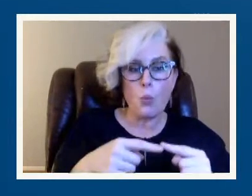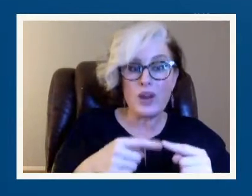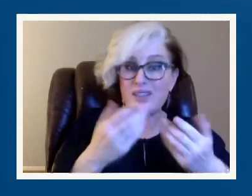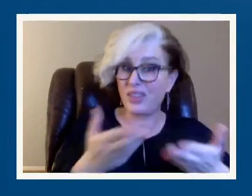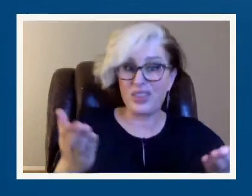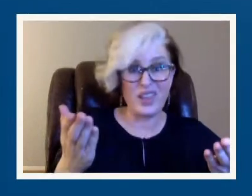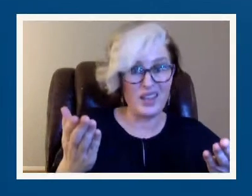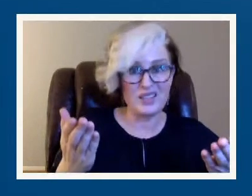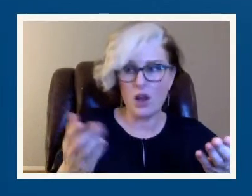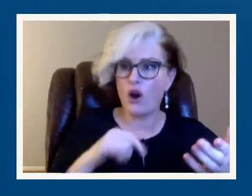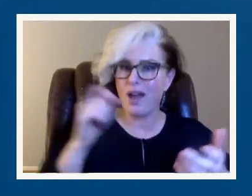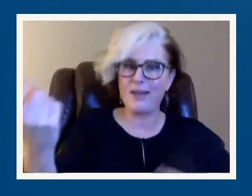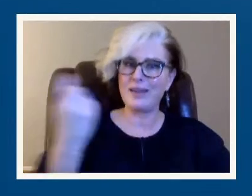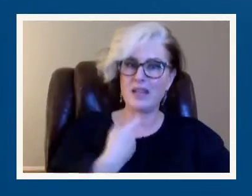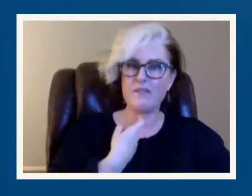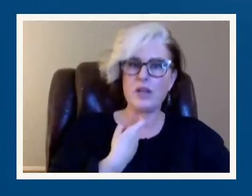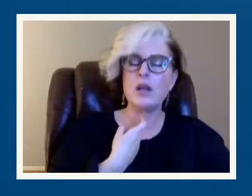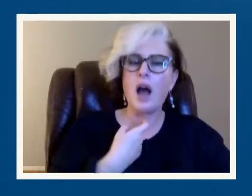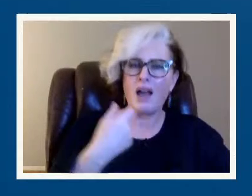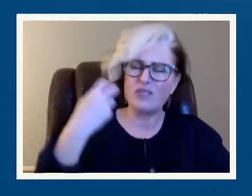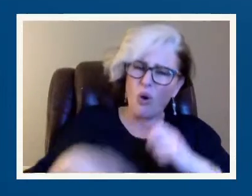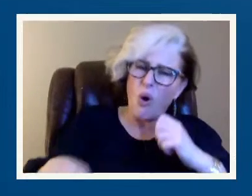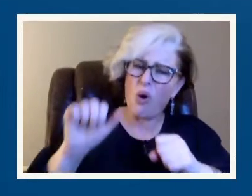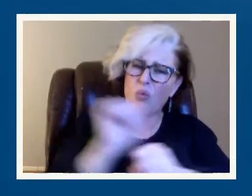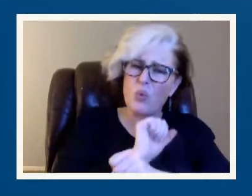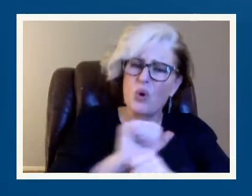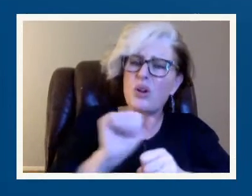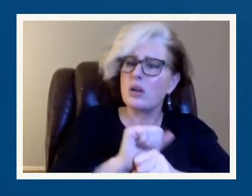just handed to you, but you got to work for them.